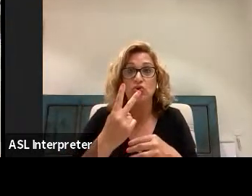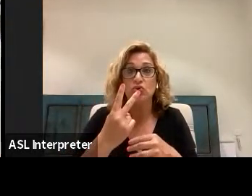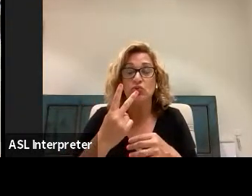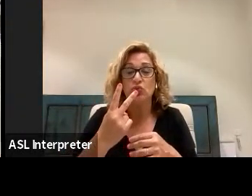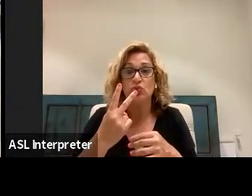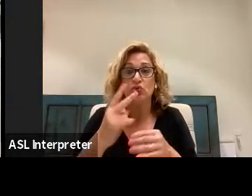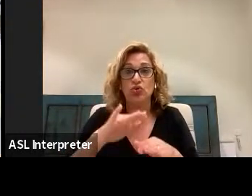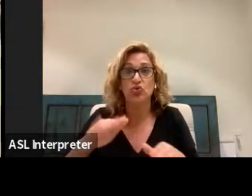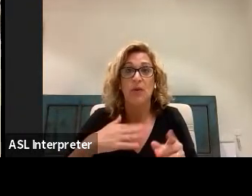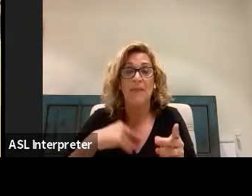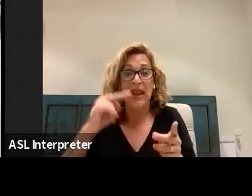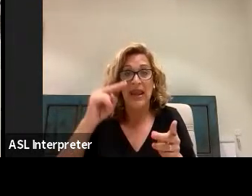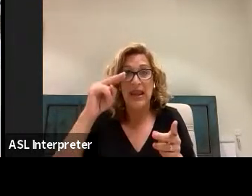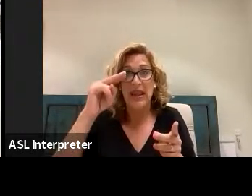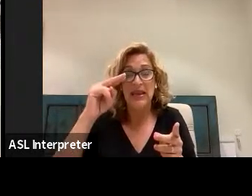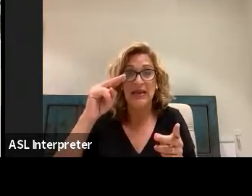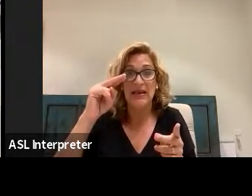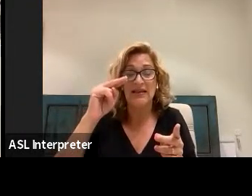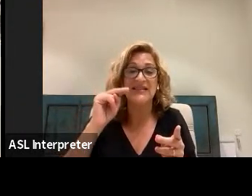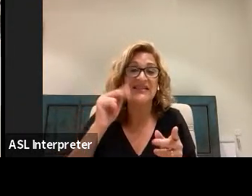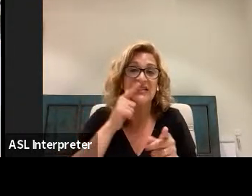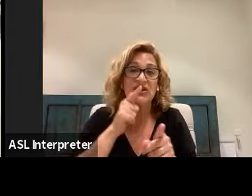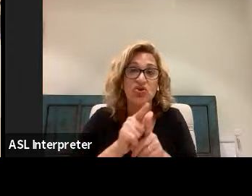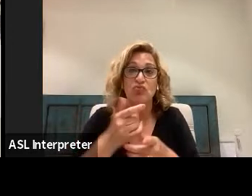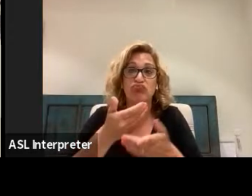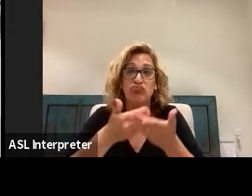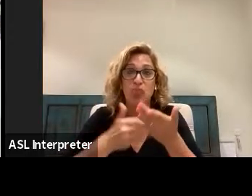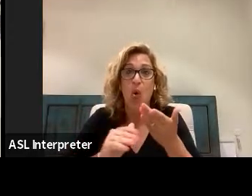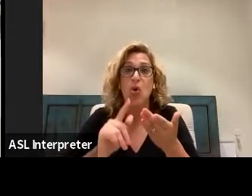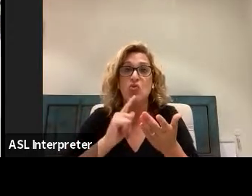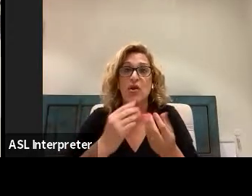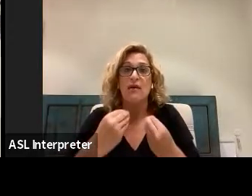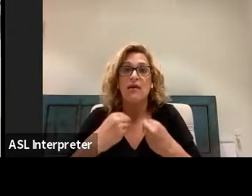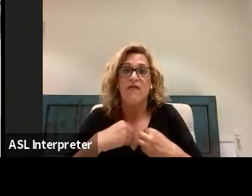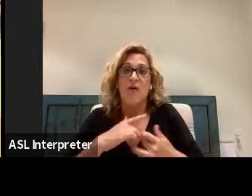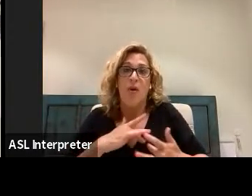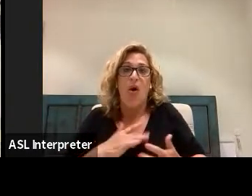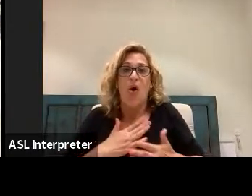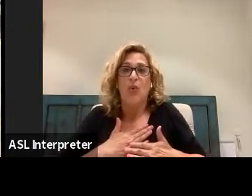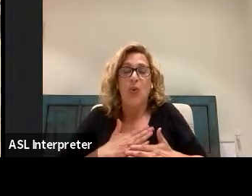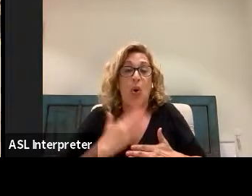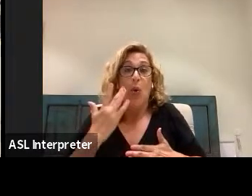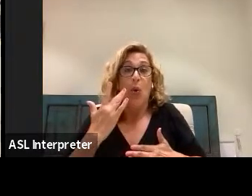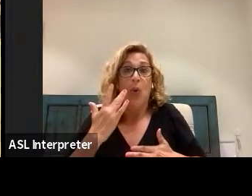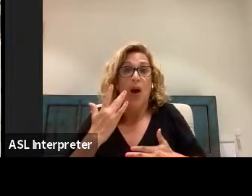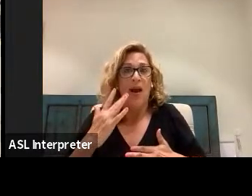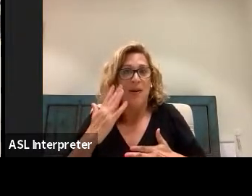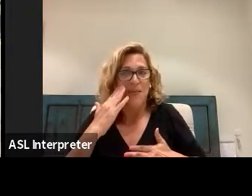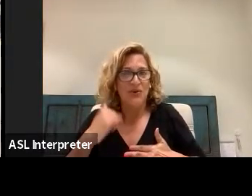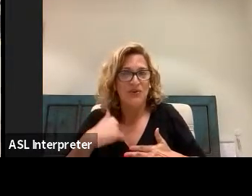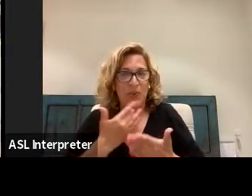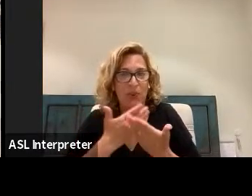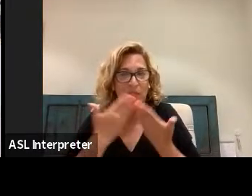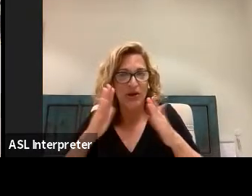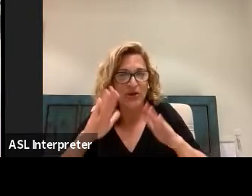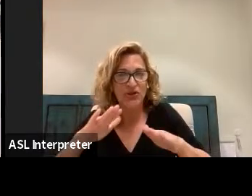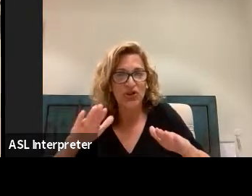heart and cracked open my heart because I don't have my own kids. It cracked open my heart in